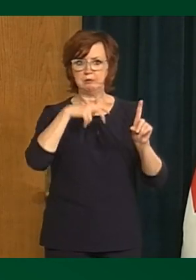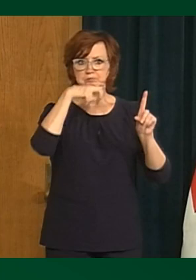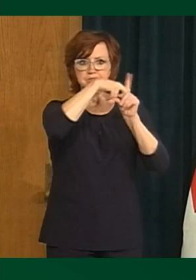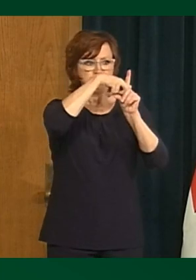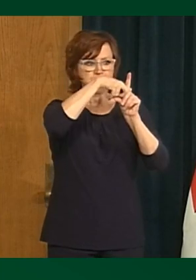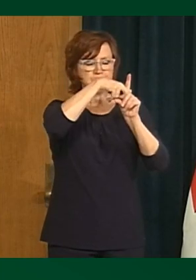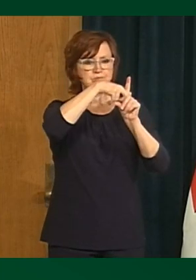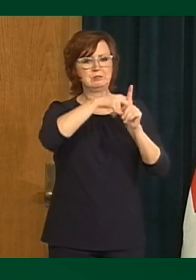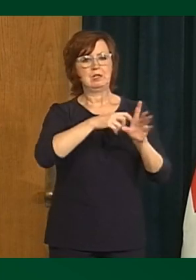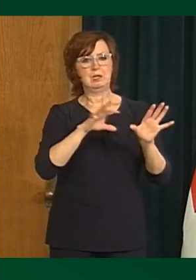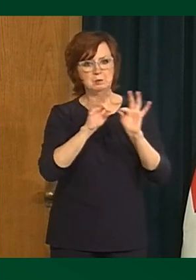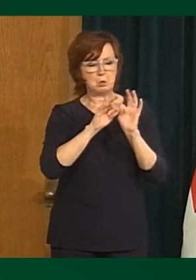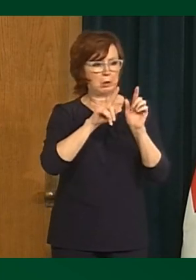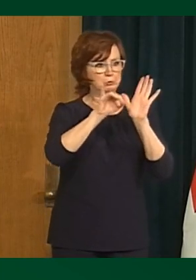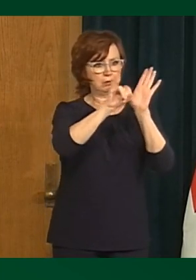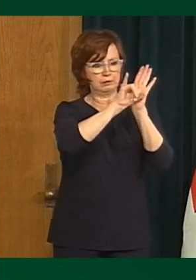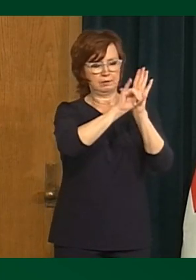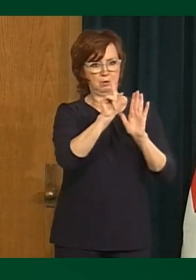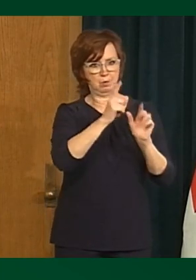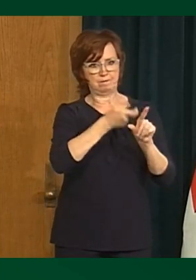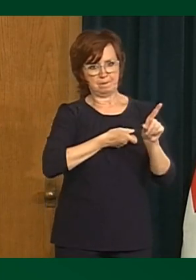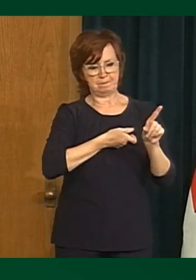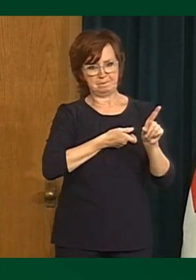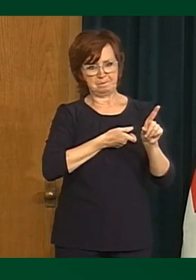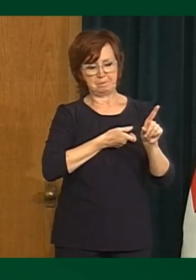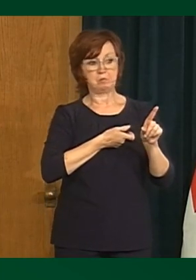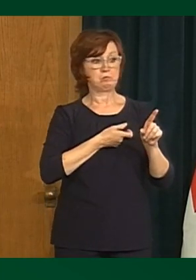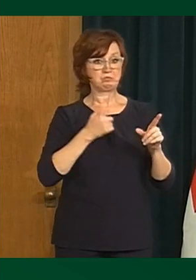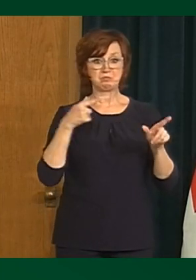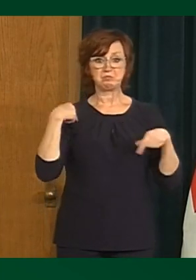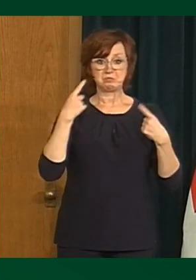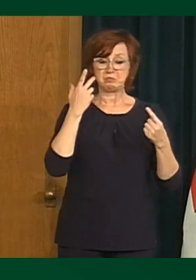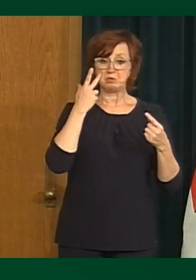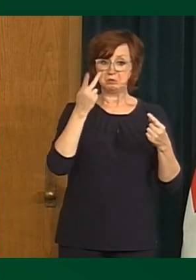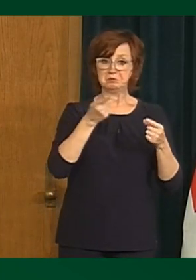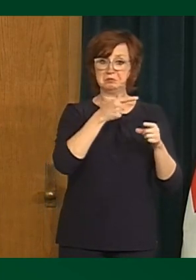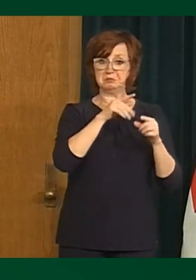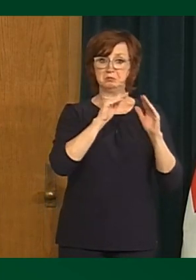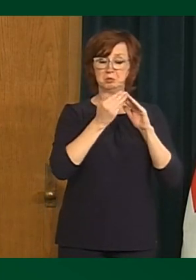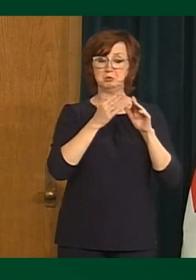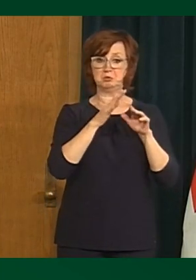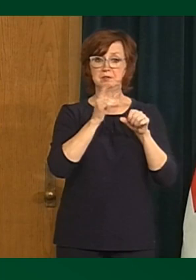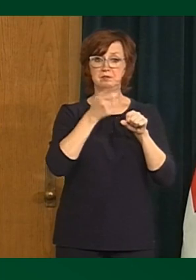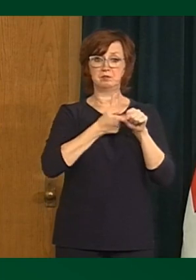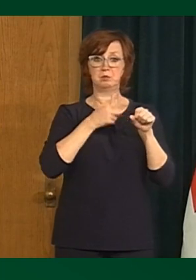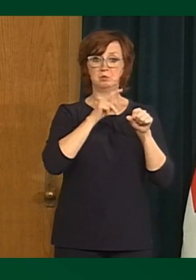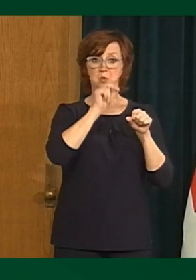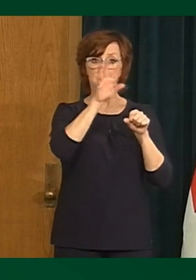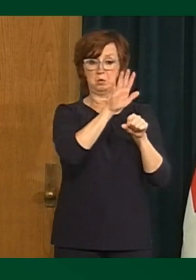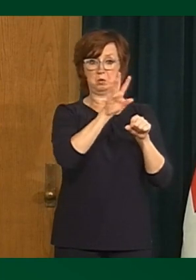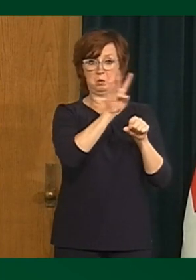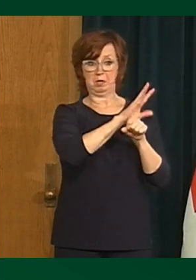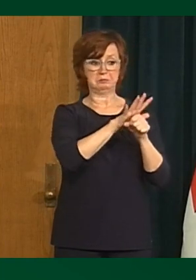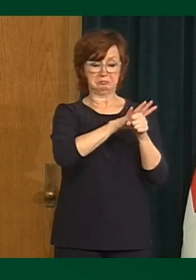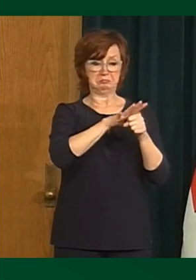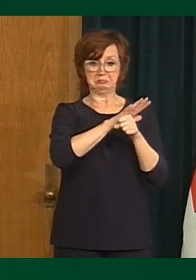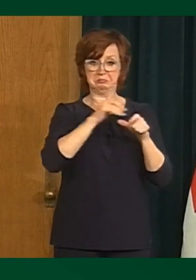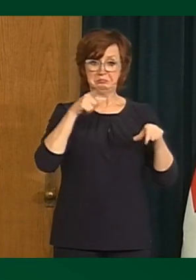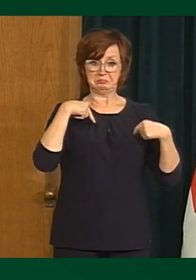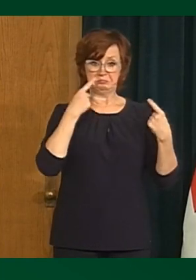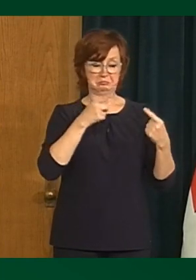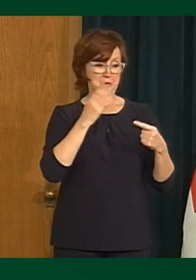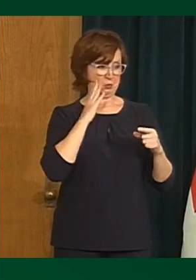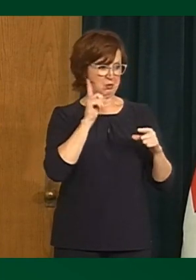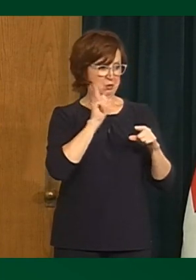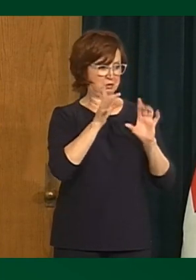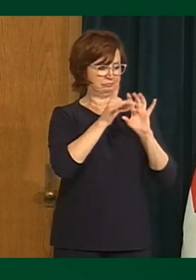known cases. And that's what we've seen with the effort that communities in the Northwest have put in themselves, local leadership,